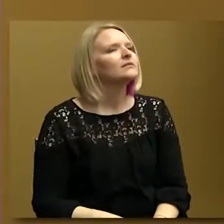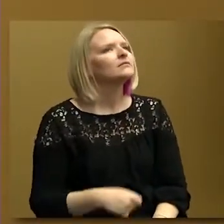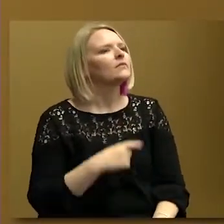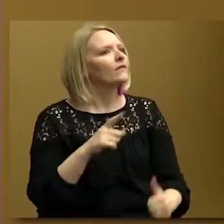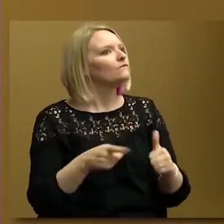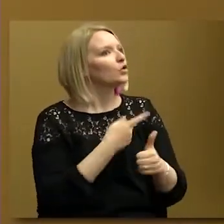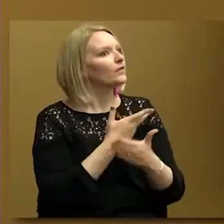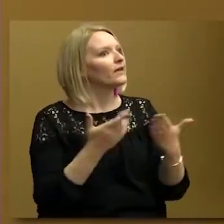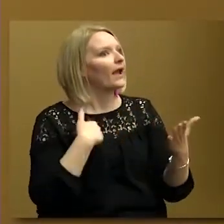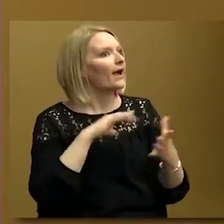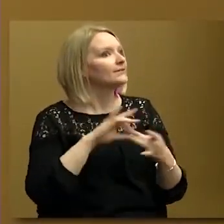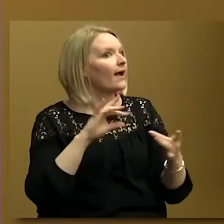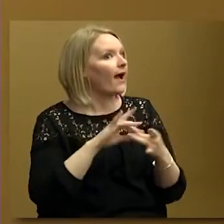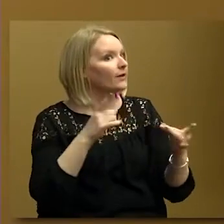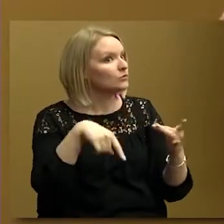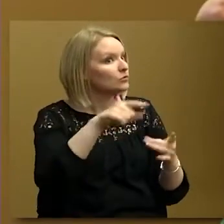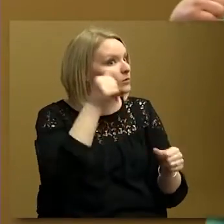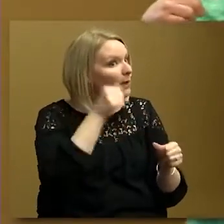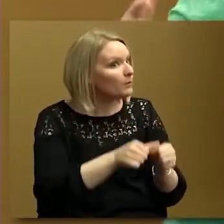say?